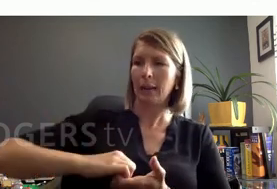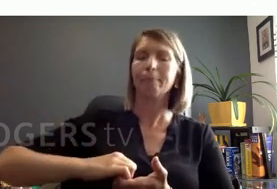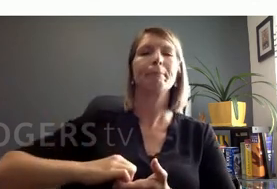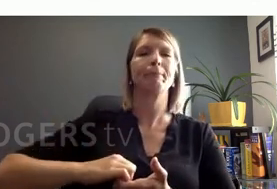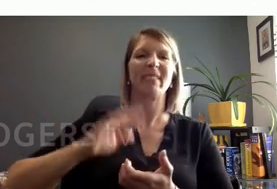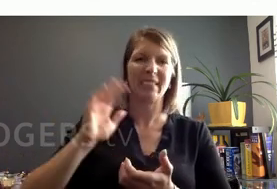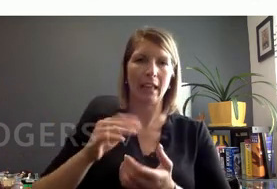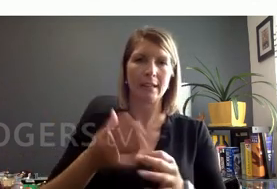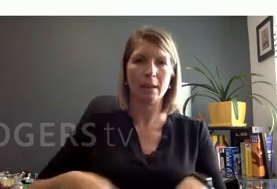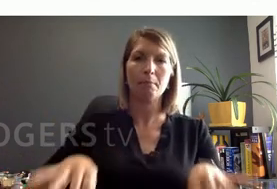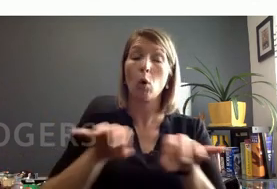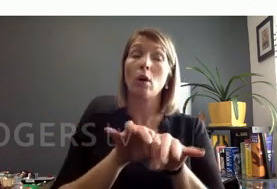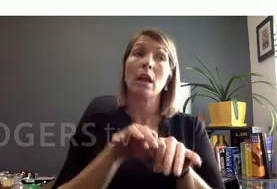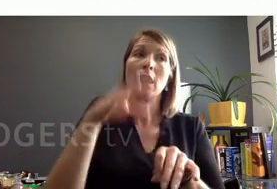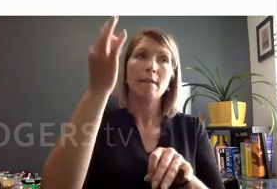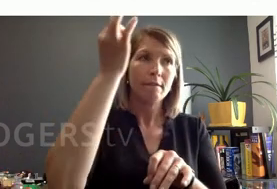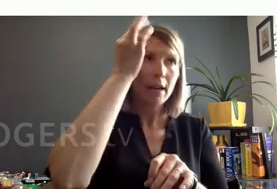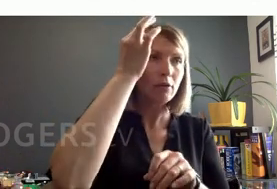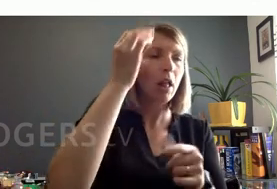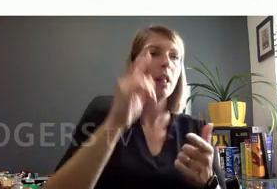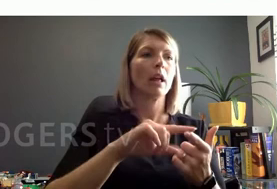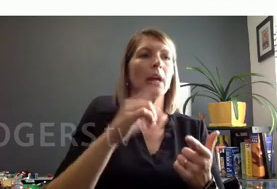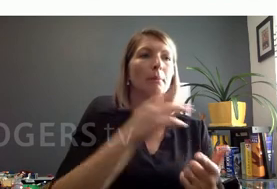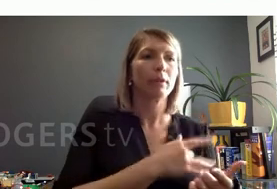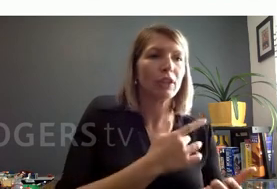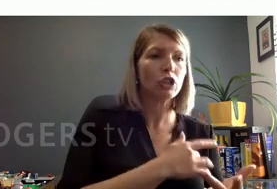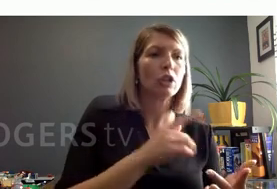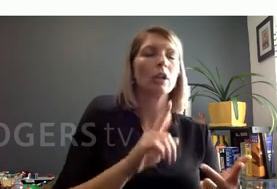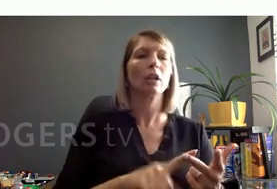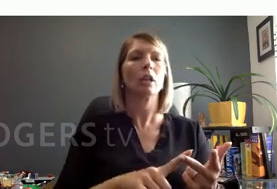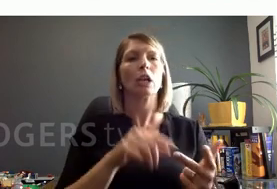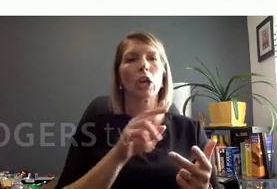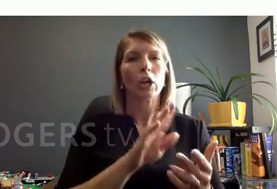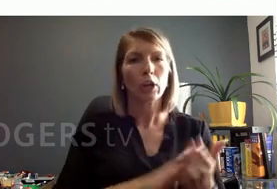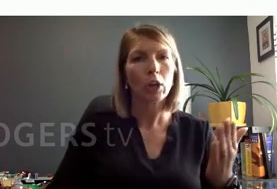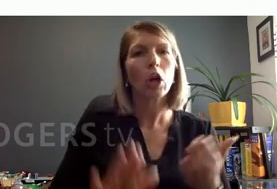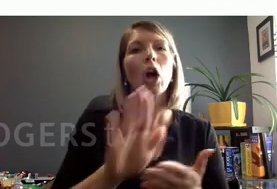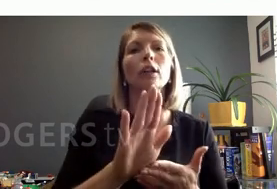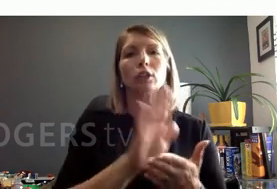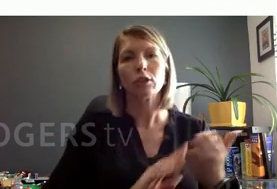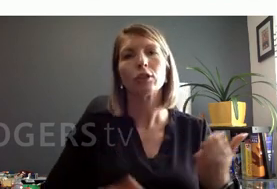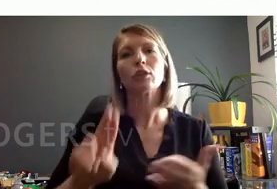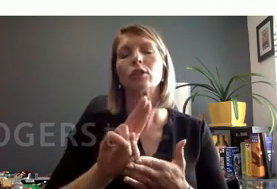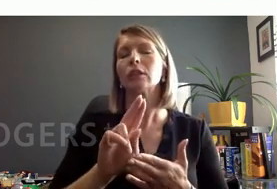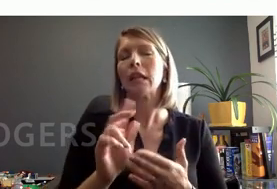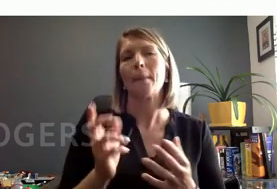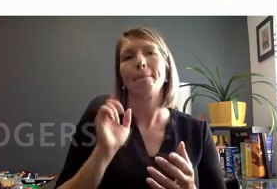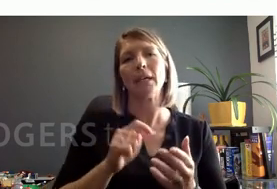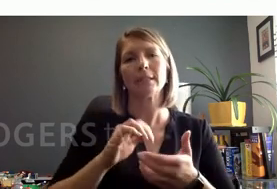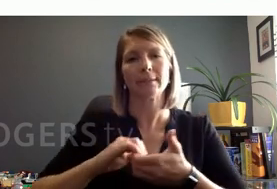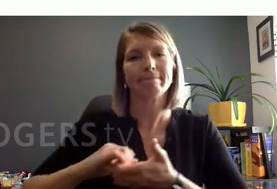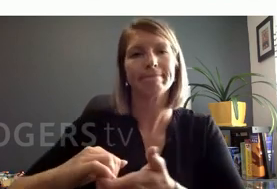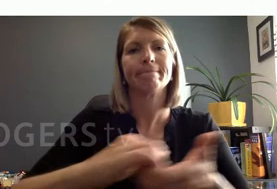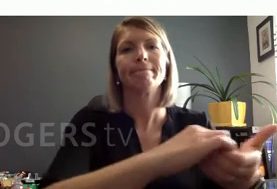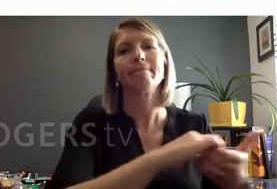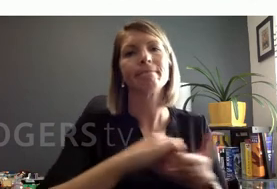of government, academic institutions, organizations, ethnocultural communities. We have representatives who serve on our board of directors